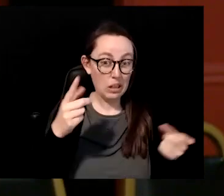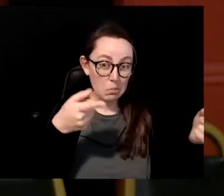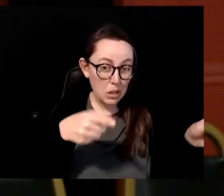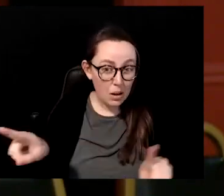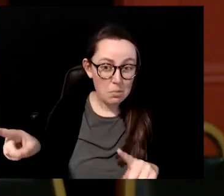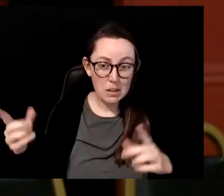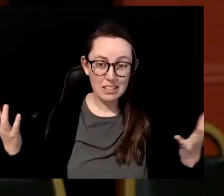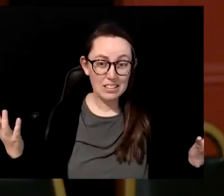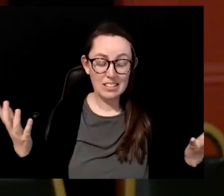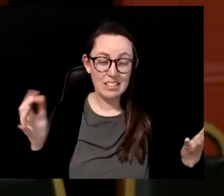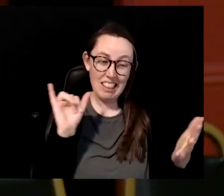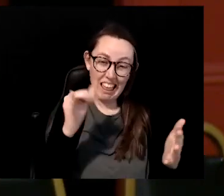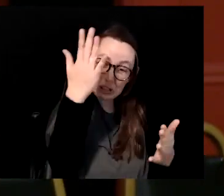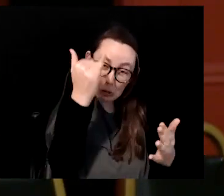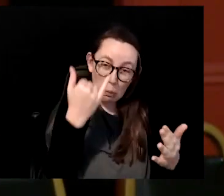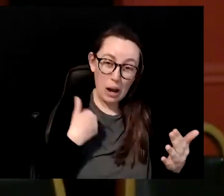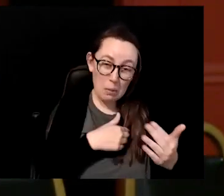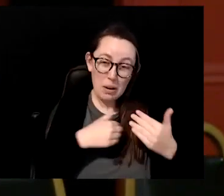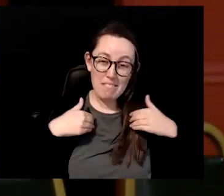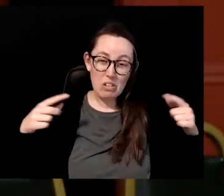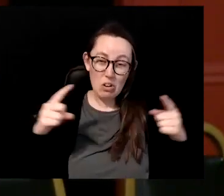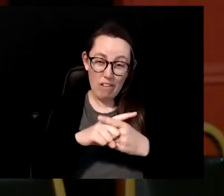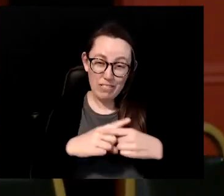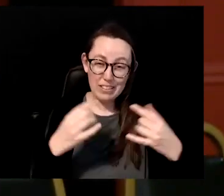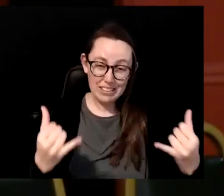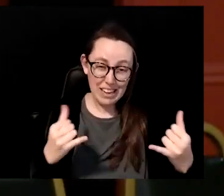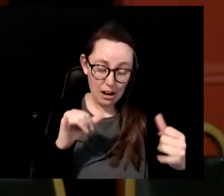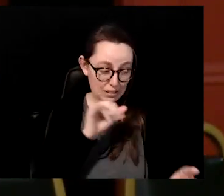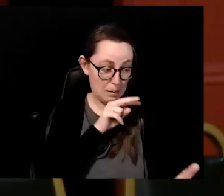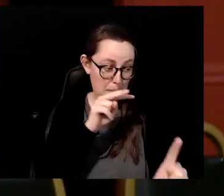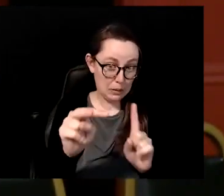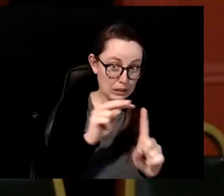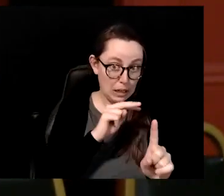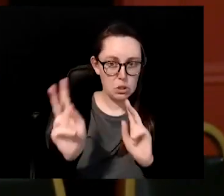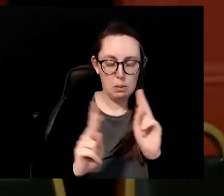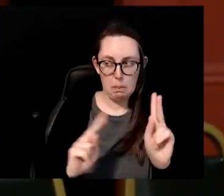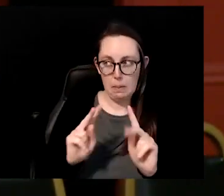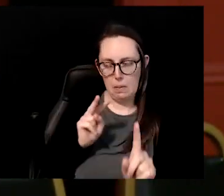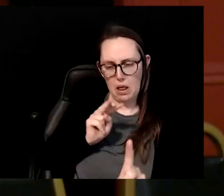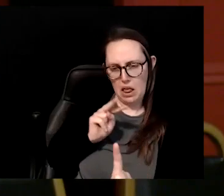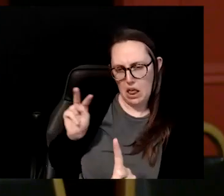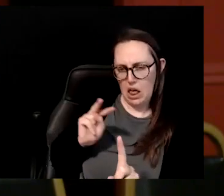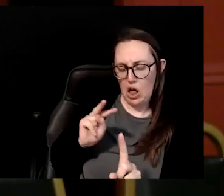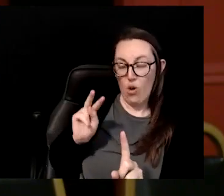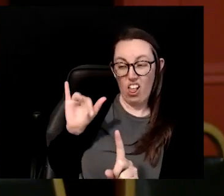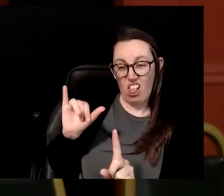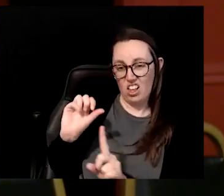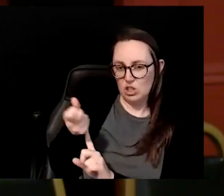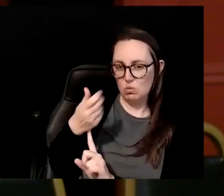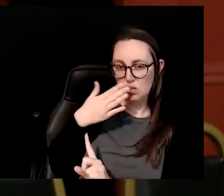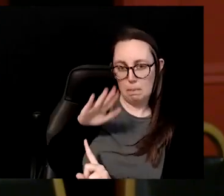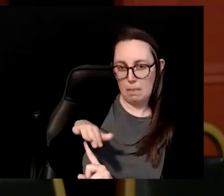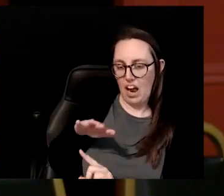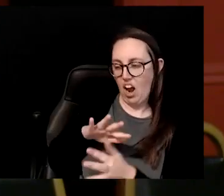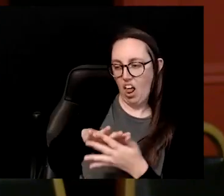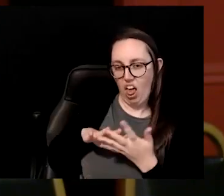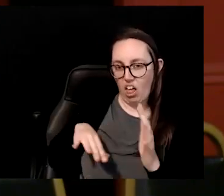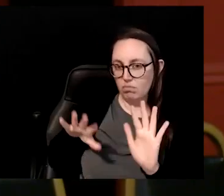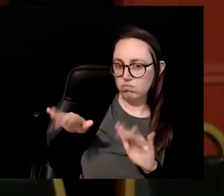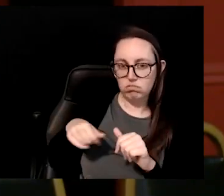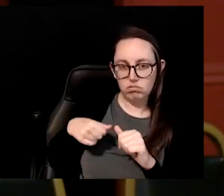messaging so if there really isn't other than the excuse that we're